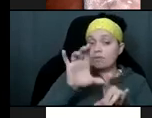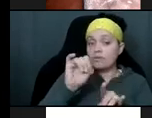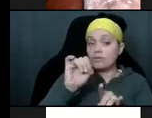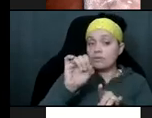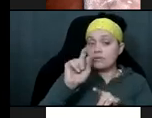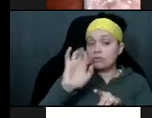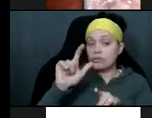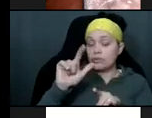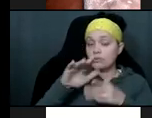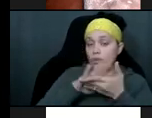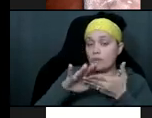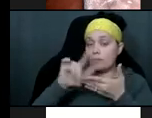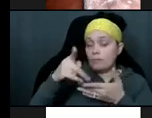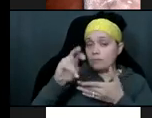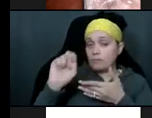plains,